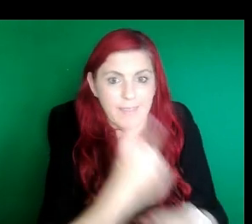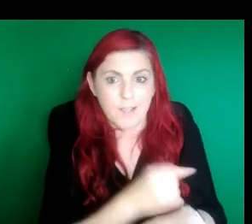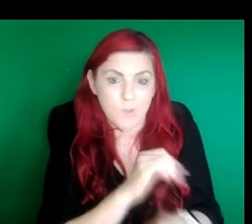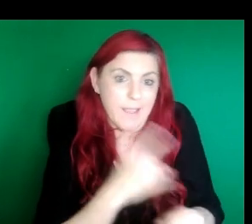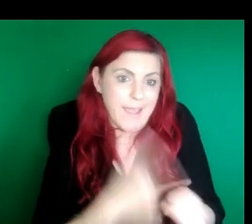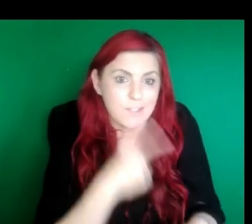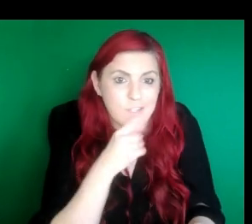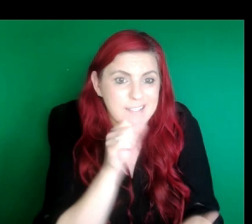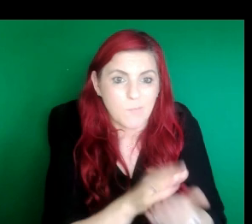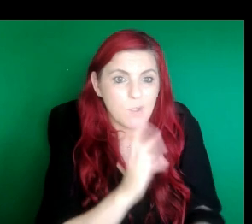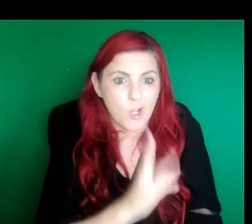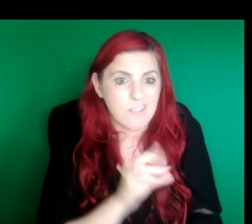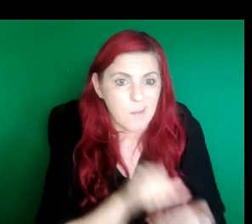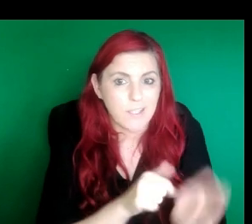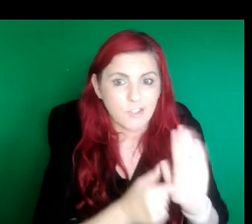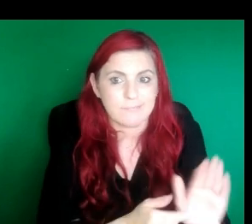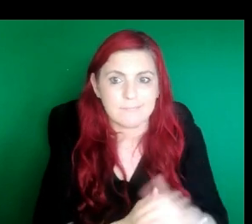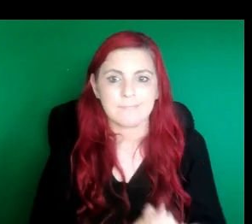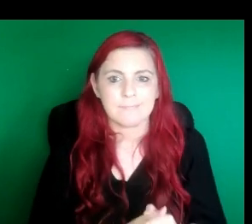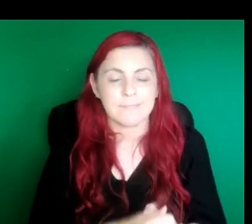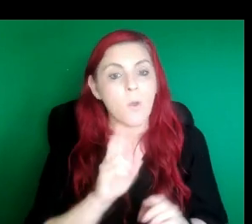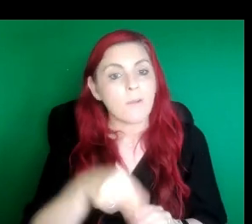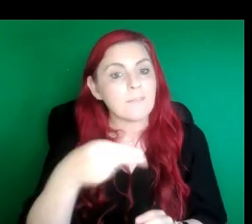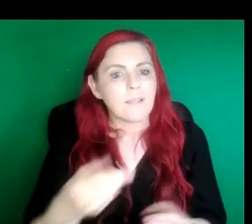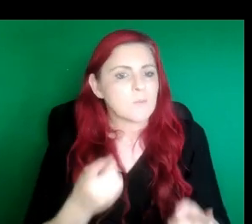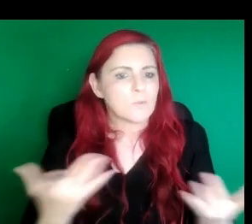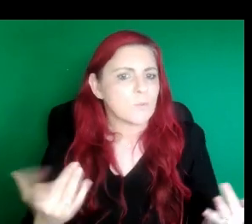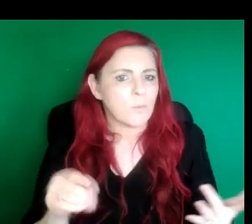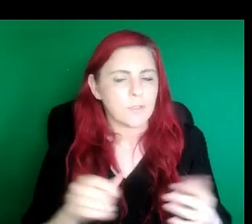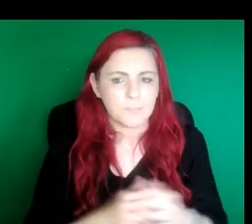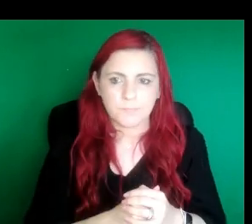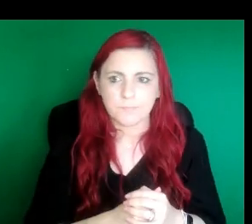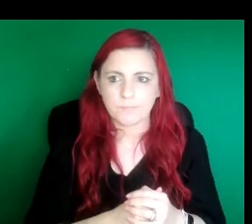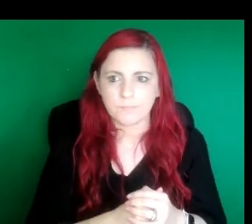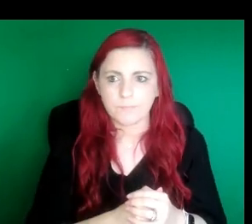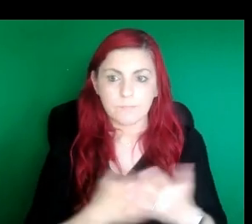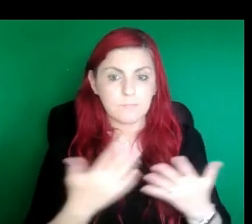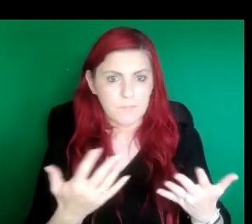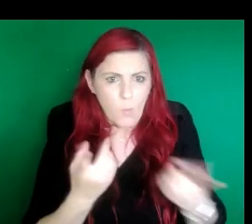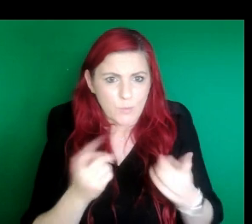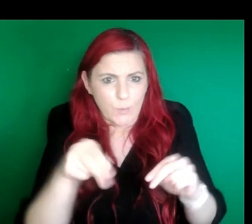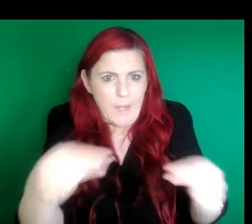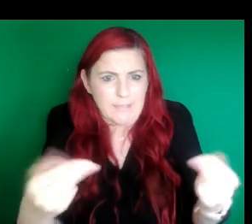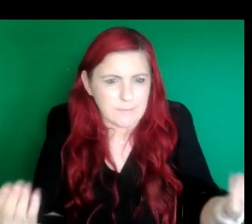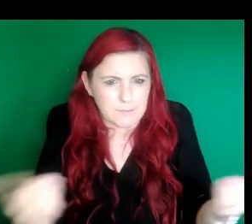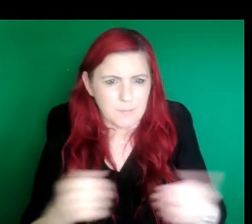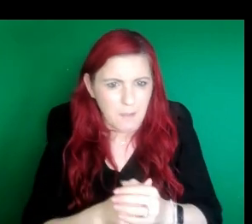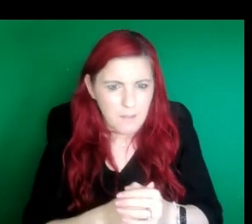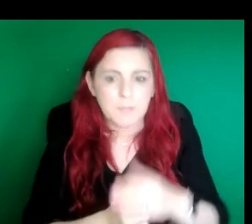page. Okay, so where do we go now? After all of that, where do we go from